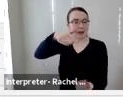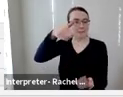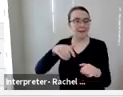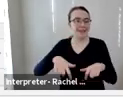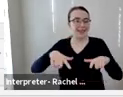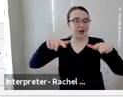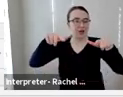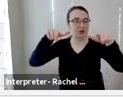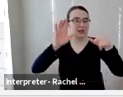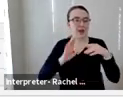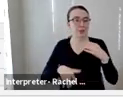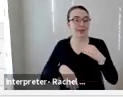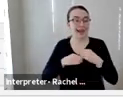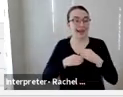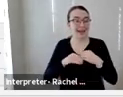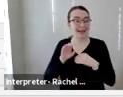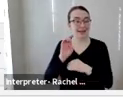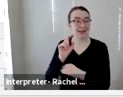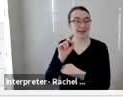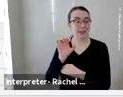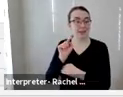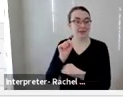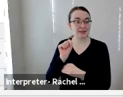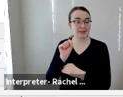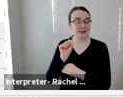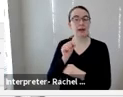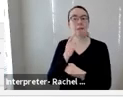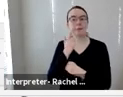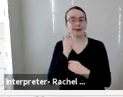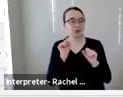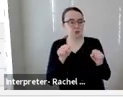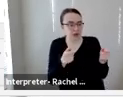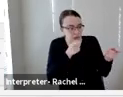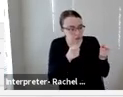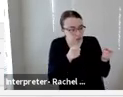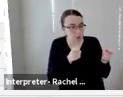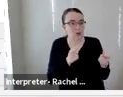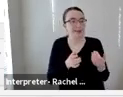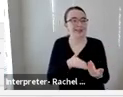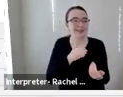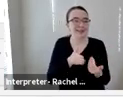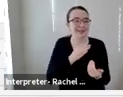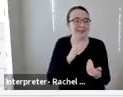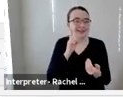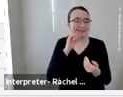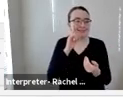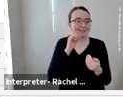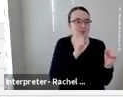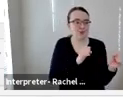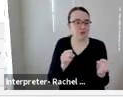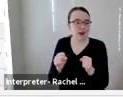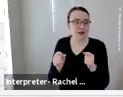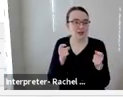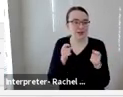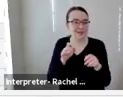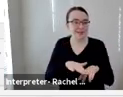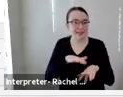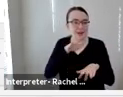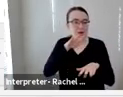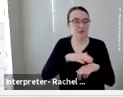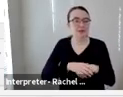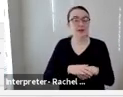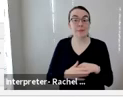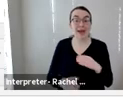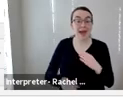to add elements because it's controllable and easy layer strategy where I'm starting to add shadows